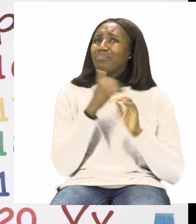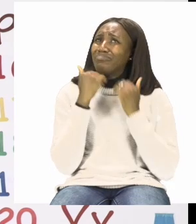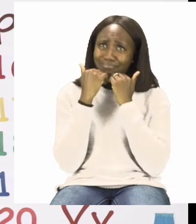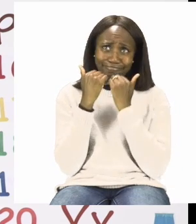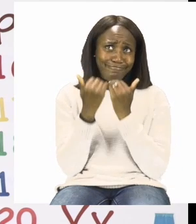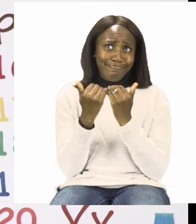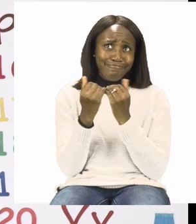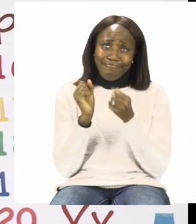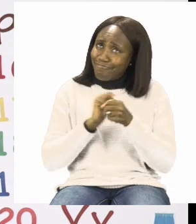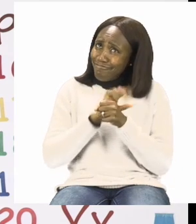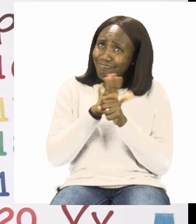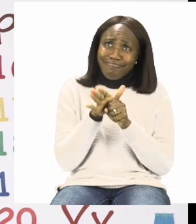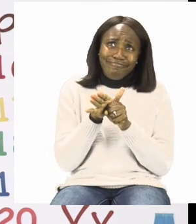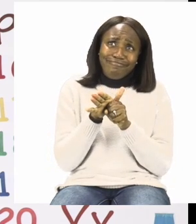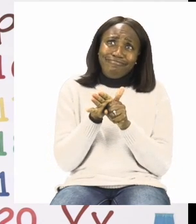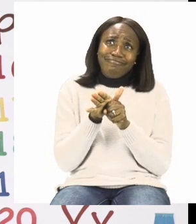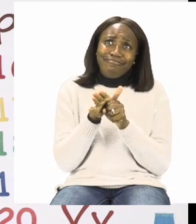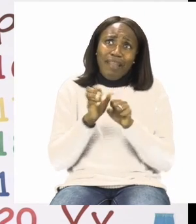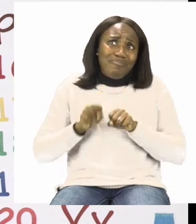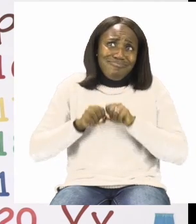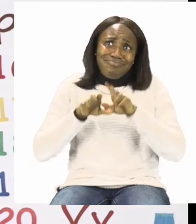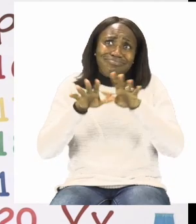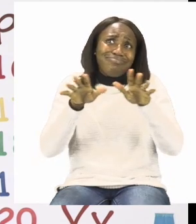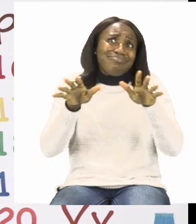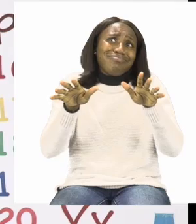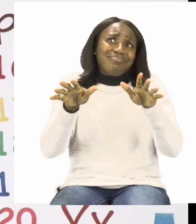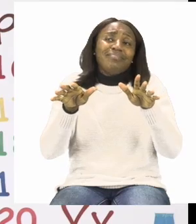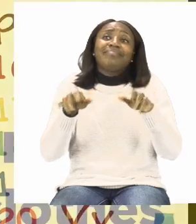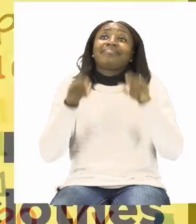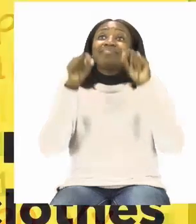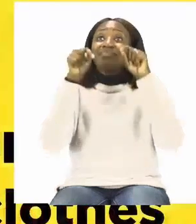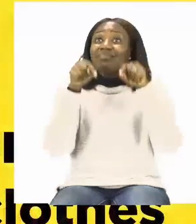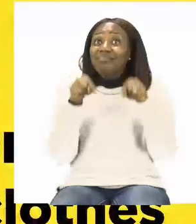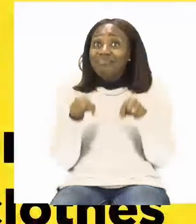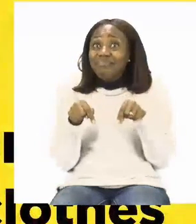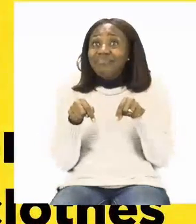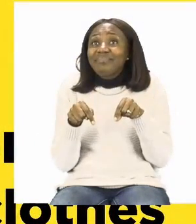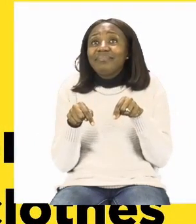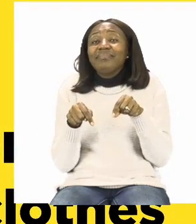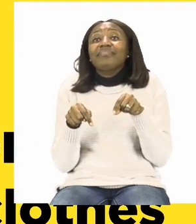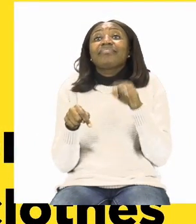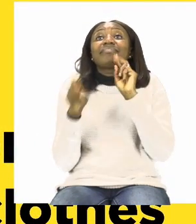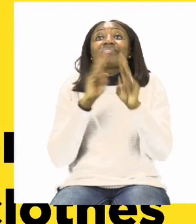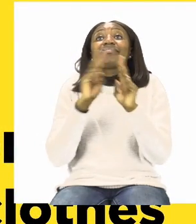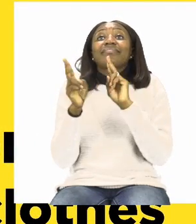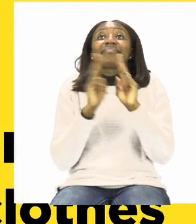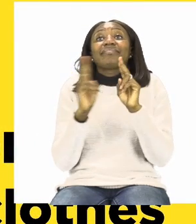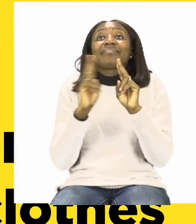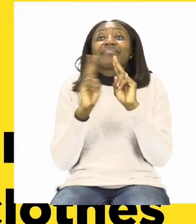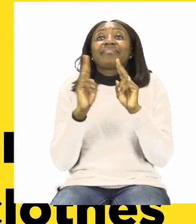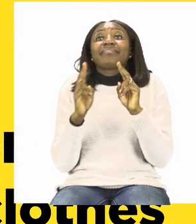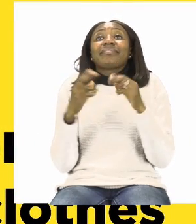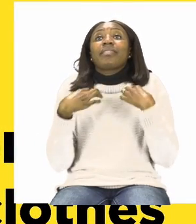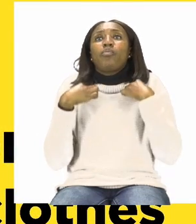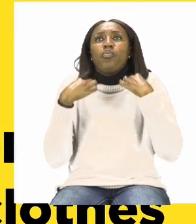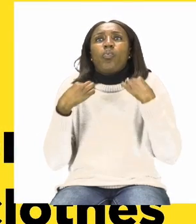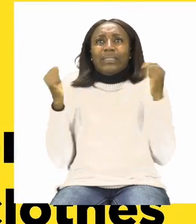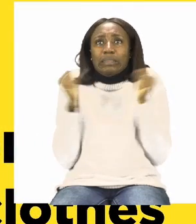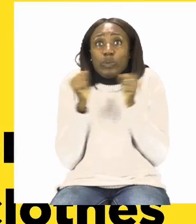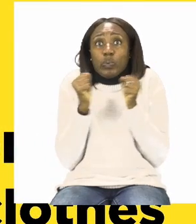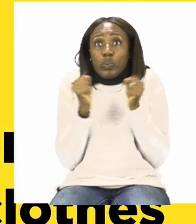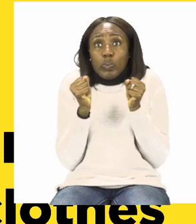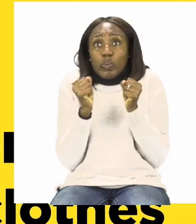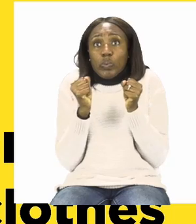COVID. Now, our lesson for today will be winter